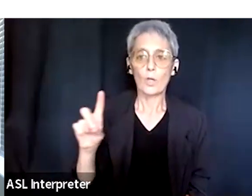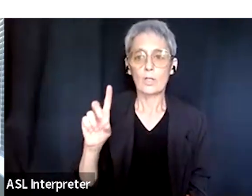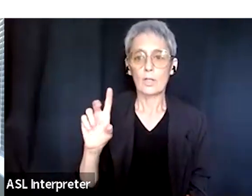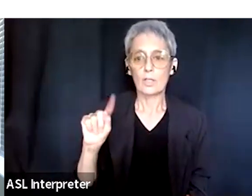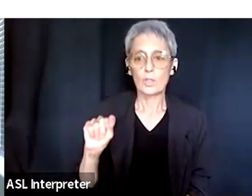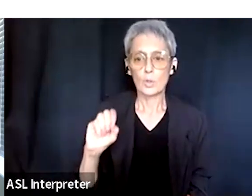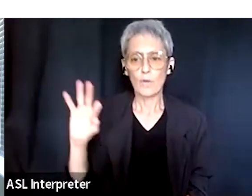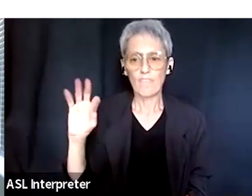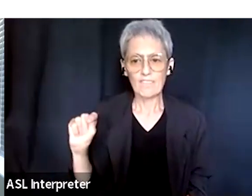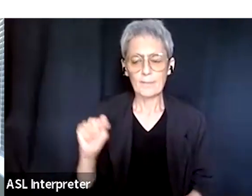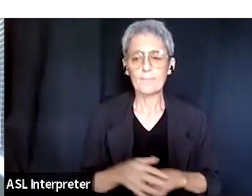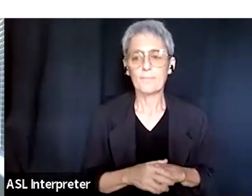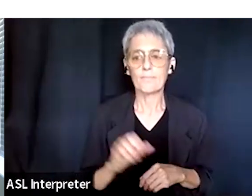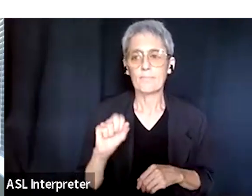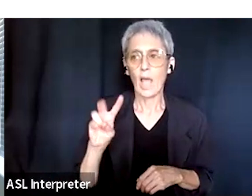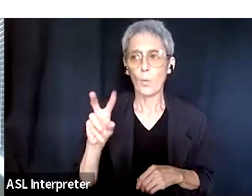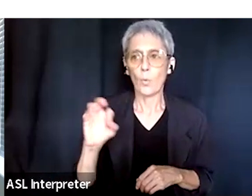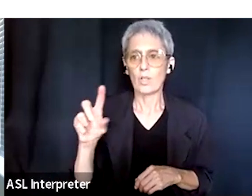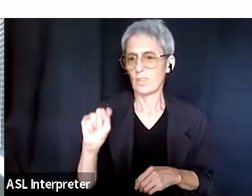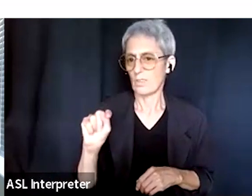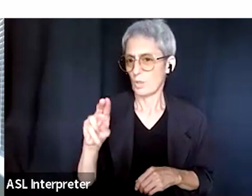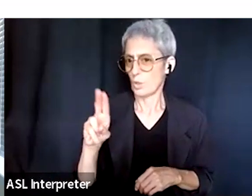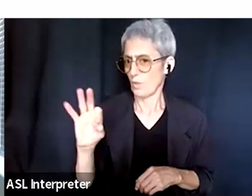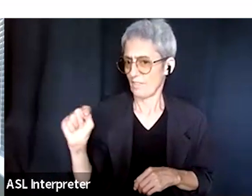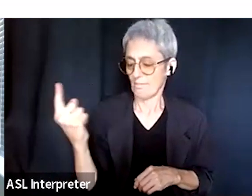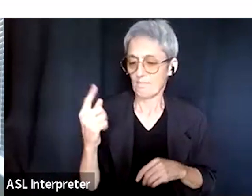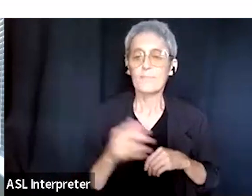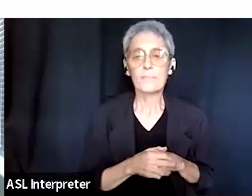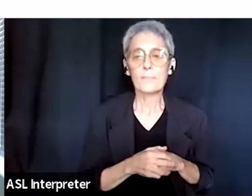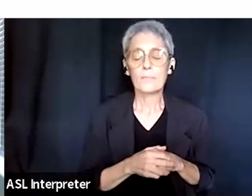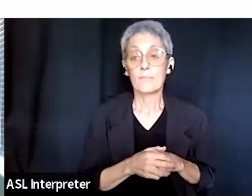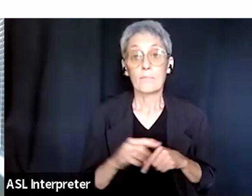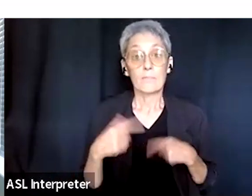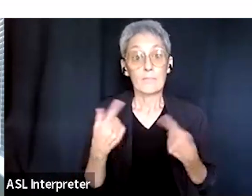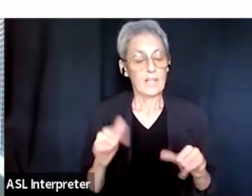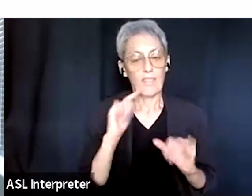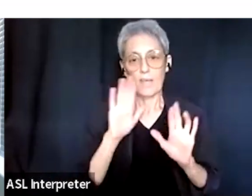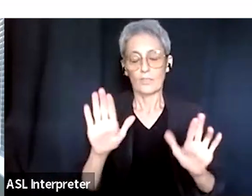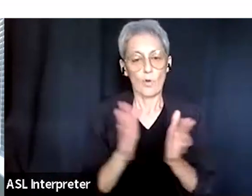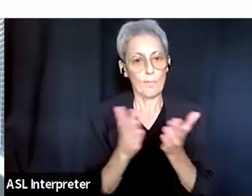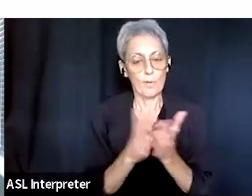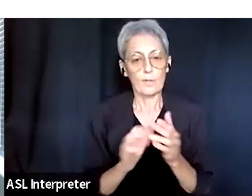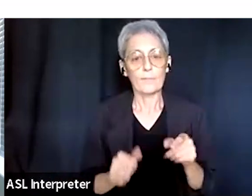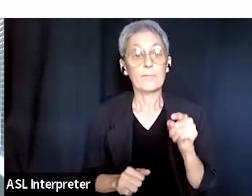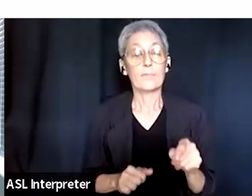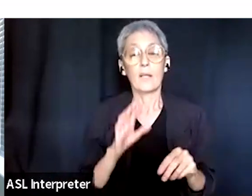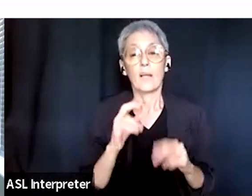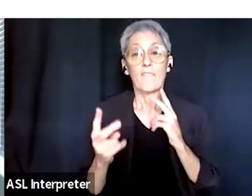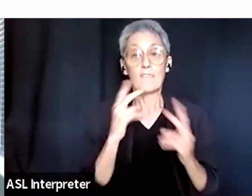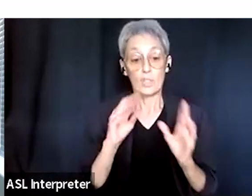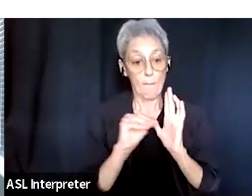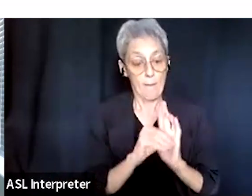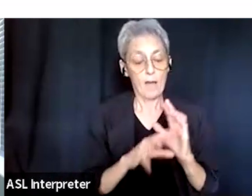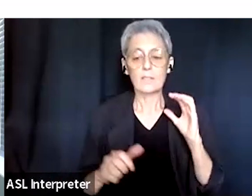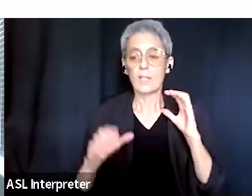for me, to this day, still an extraordinary book. It's all about how visual models communicate